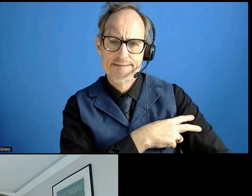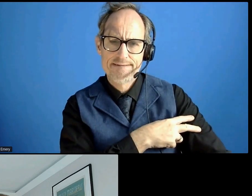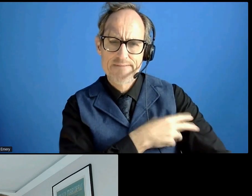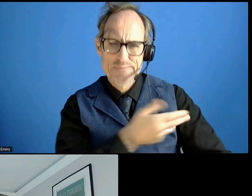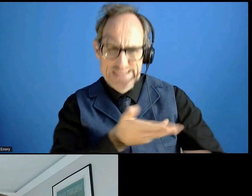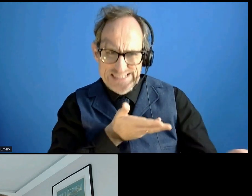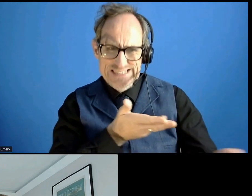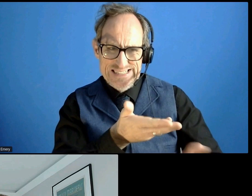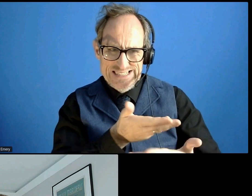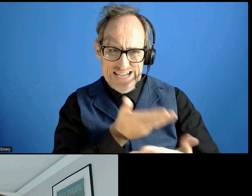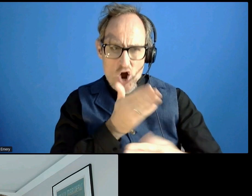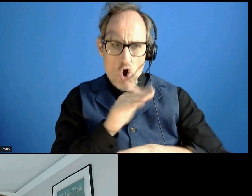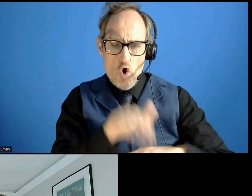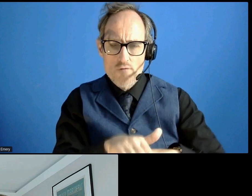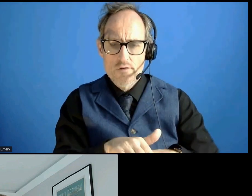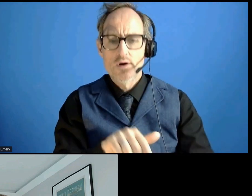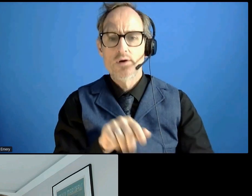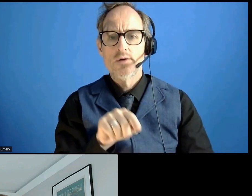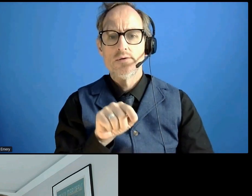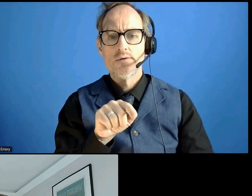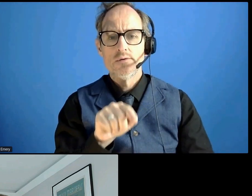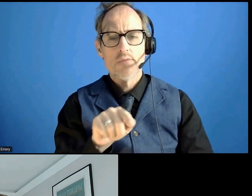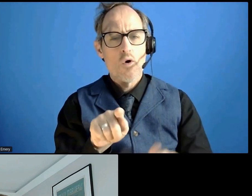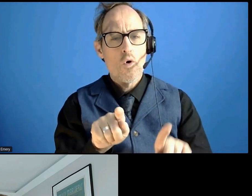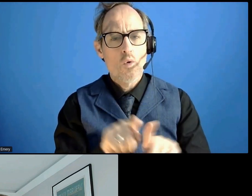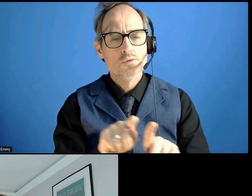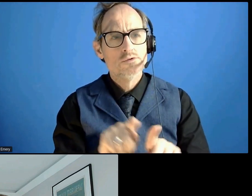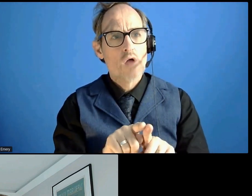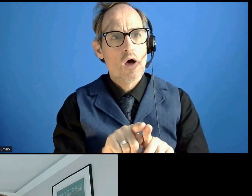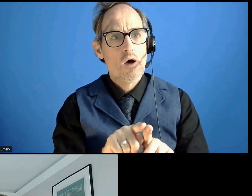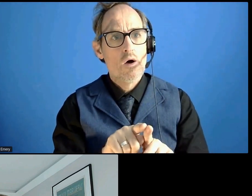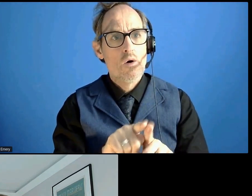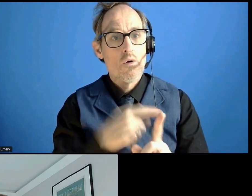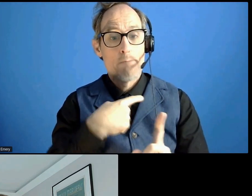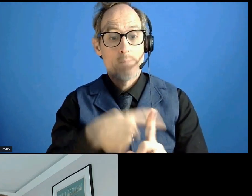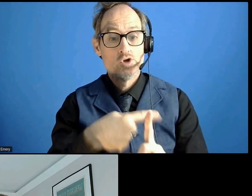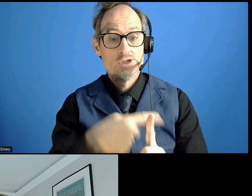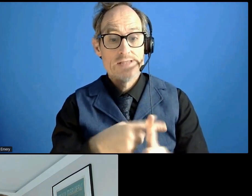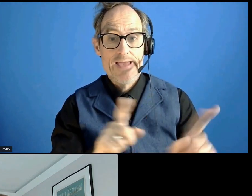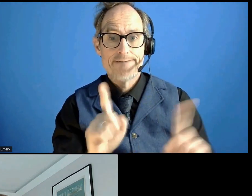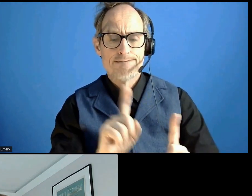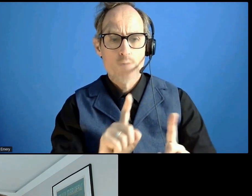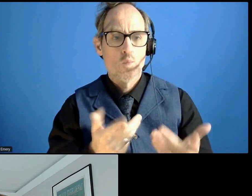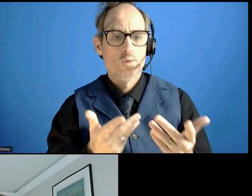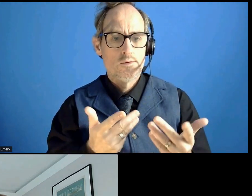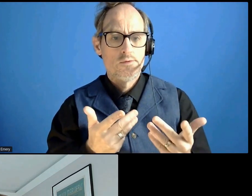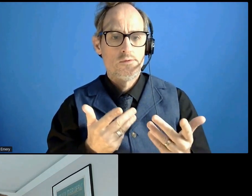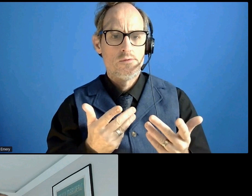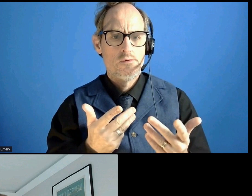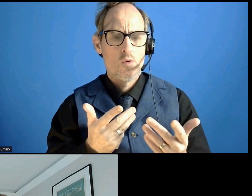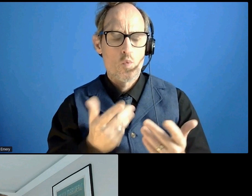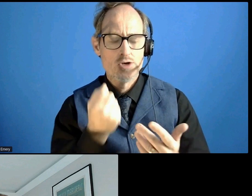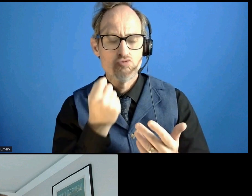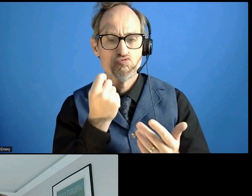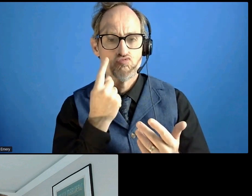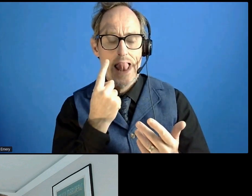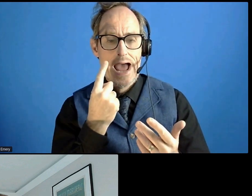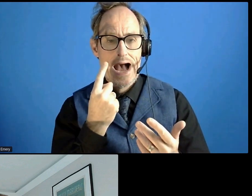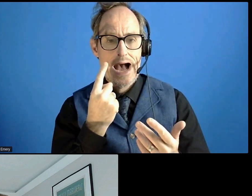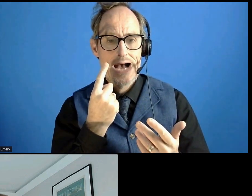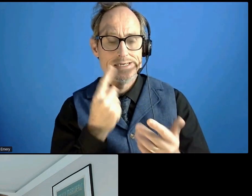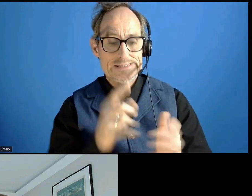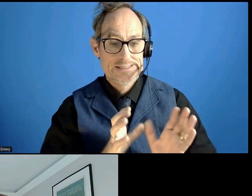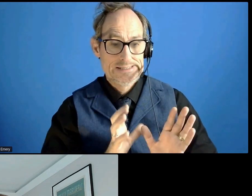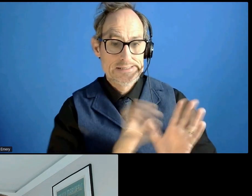A pleasant surprise was the unity in realizing that some things were different across each of the